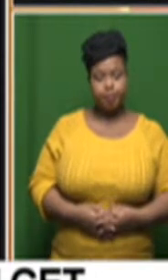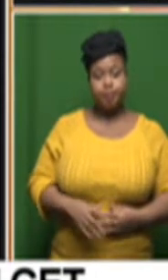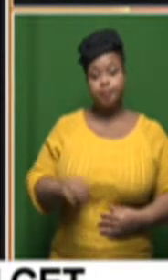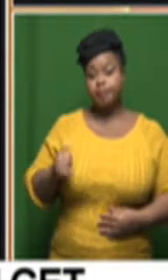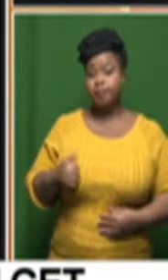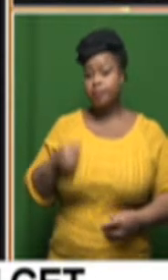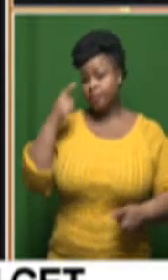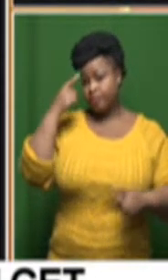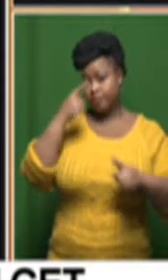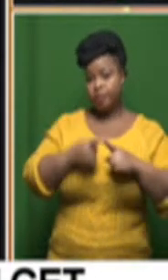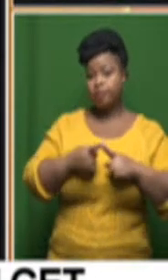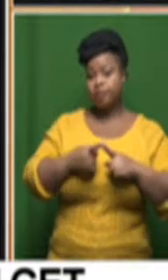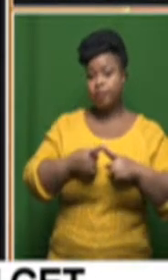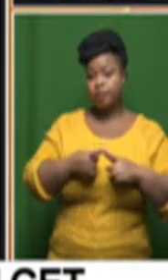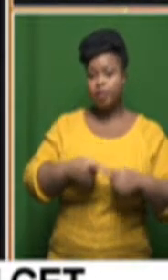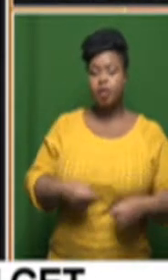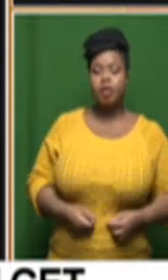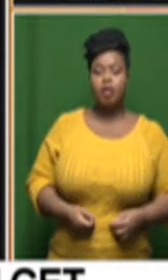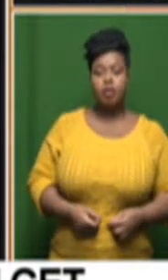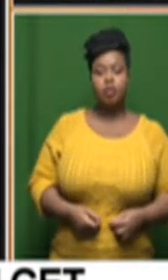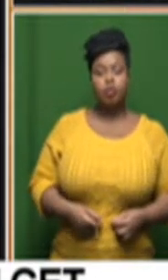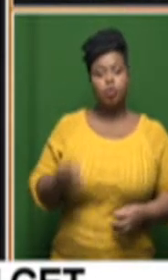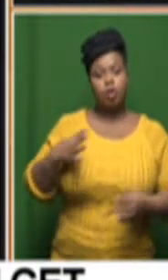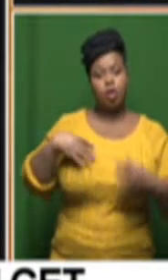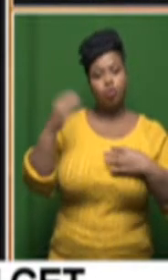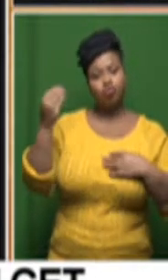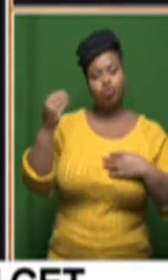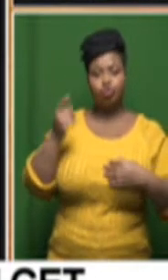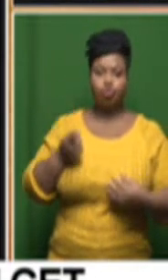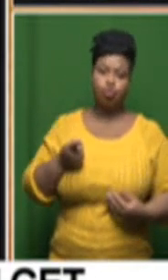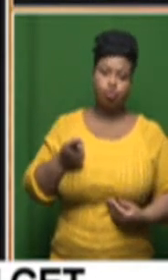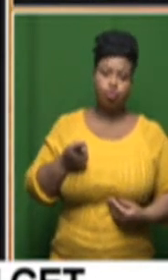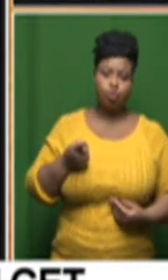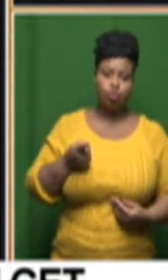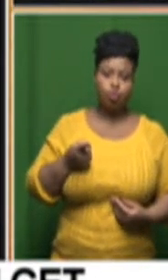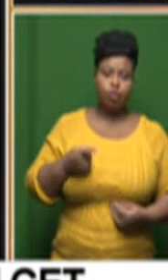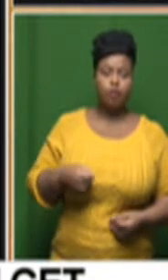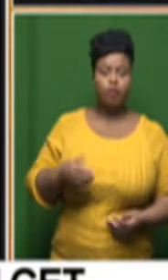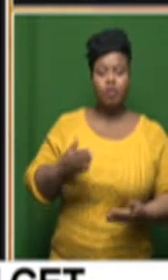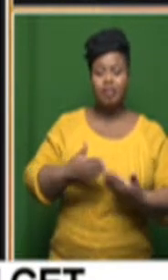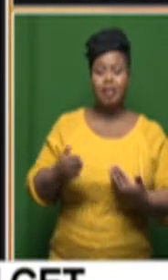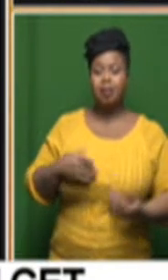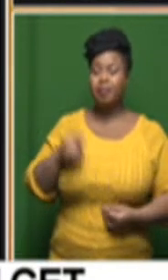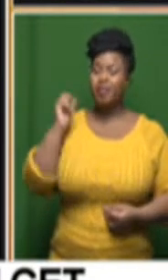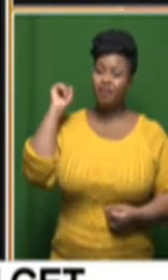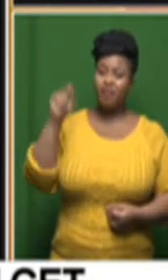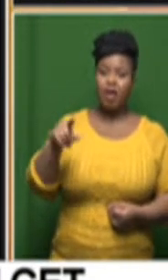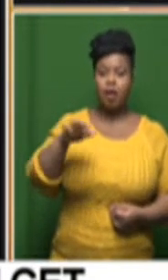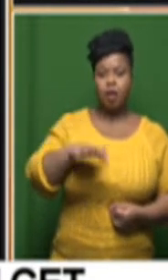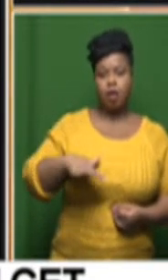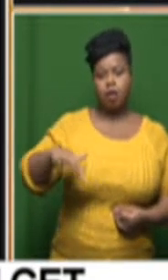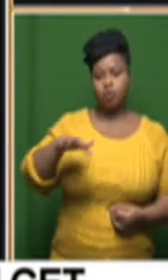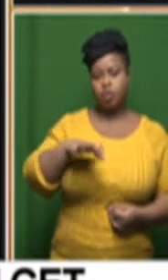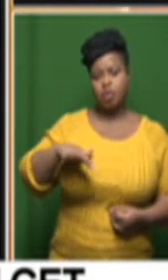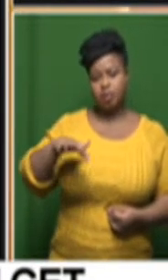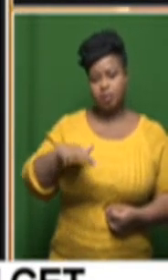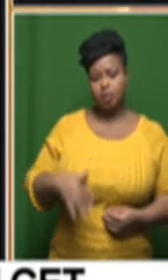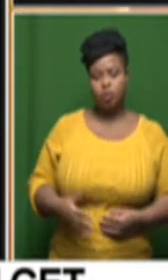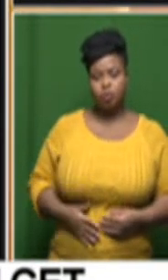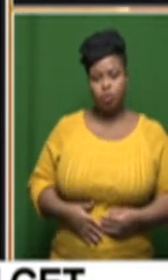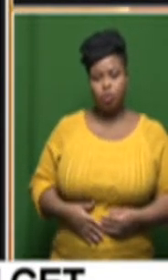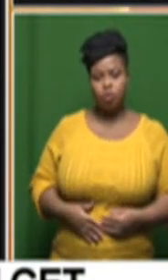target also, our outreach for how to reach people. And this is just fishermen